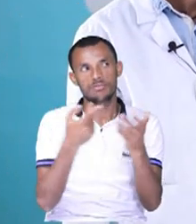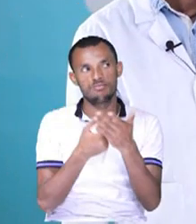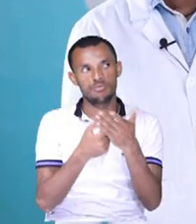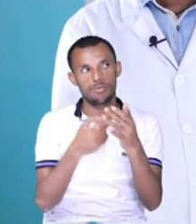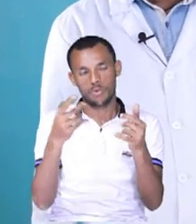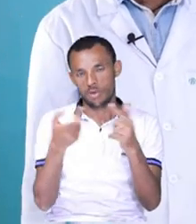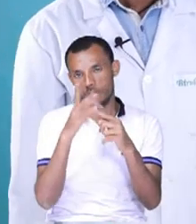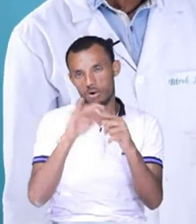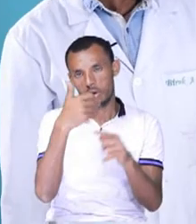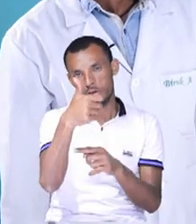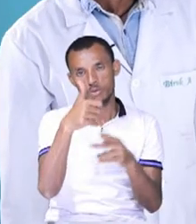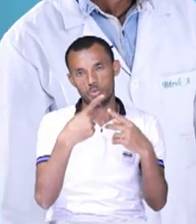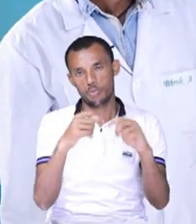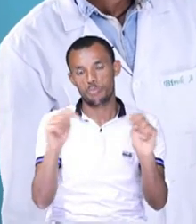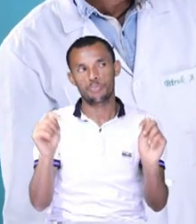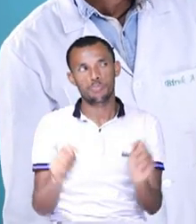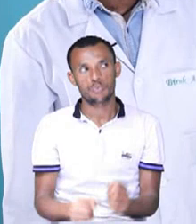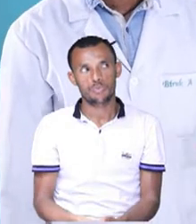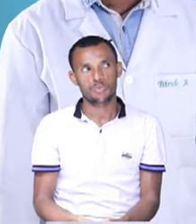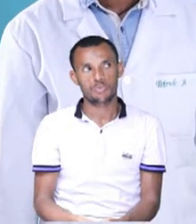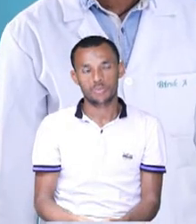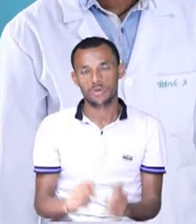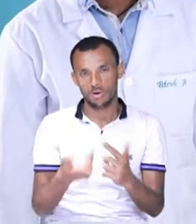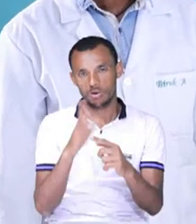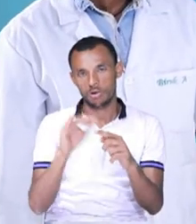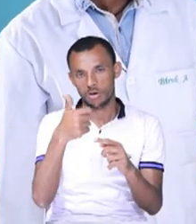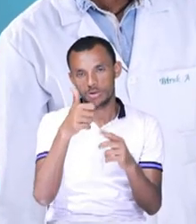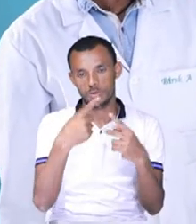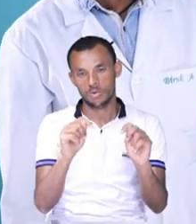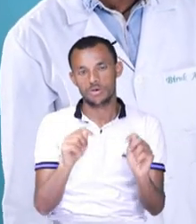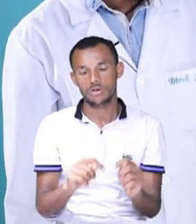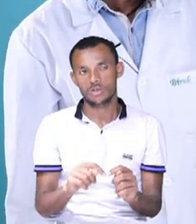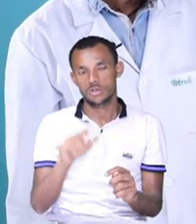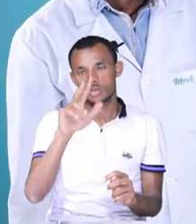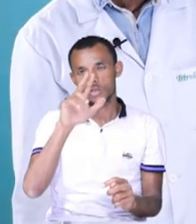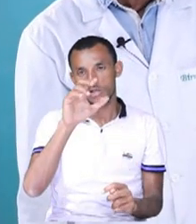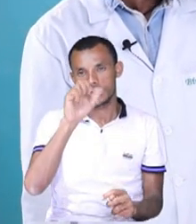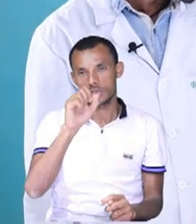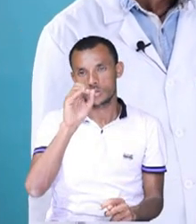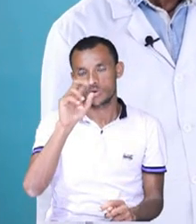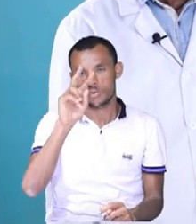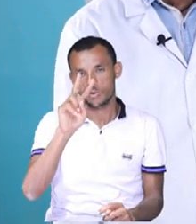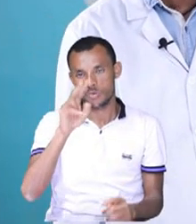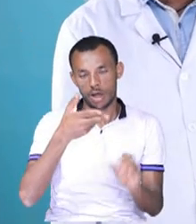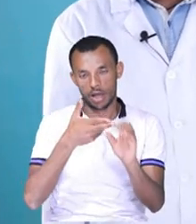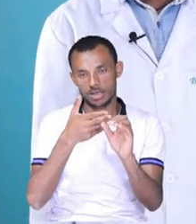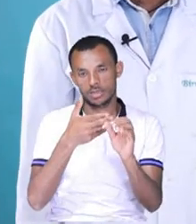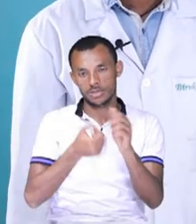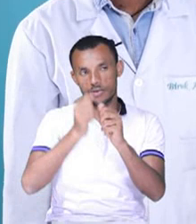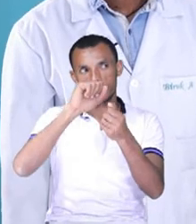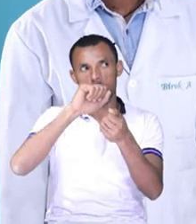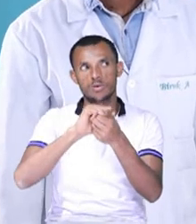one. Please write the rate expression for the second one. 3O2 gas converted into 2O3